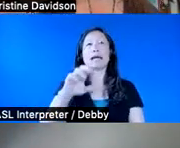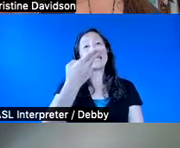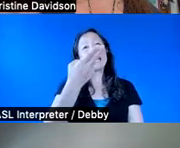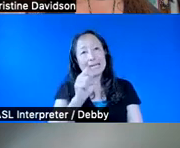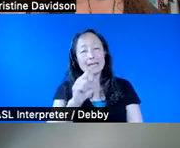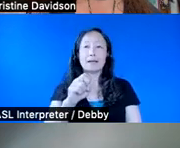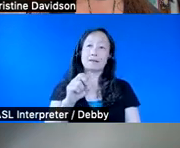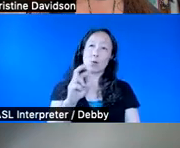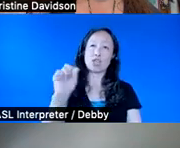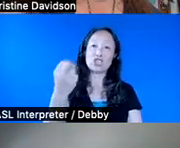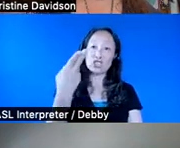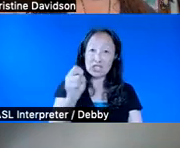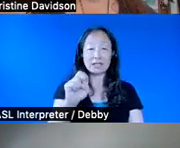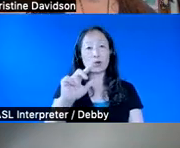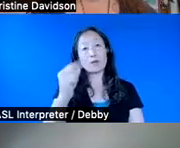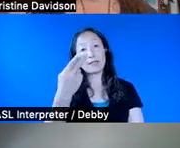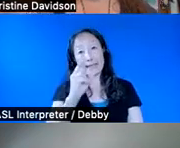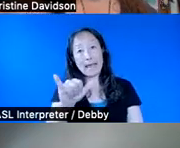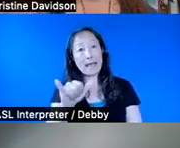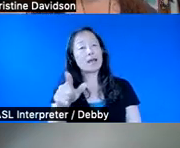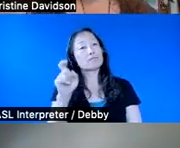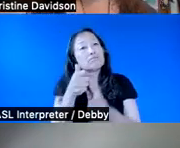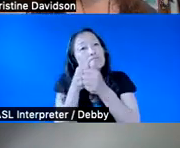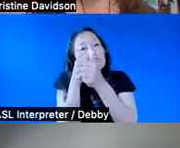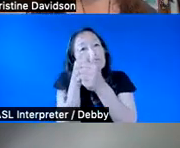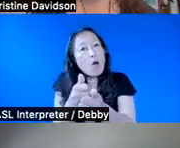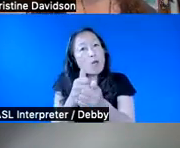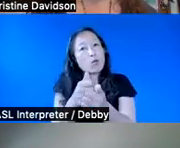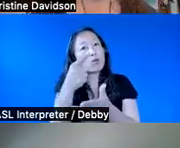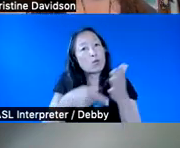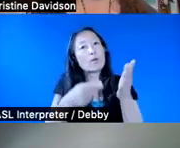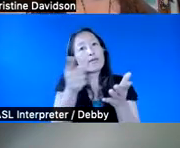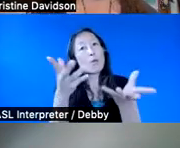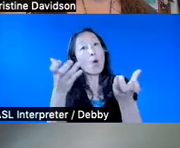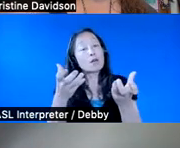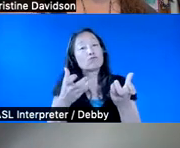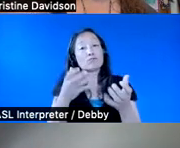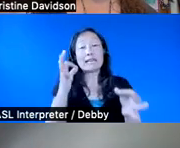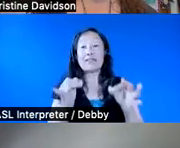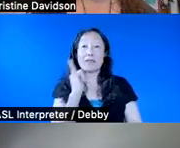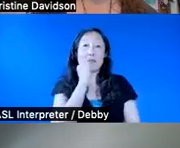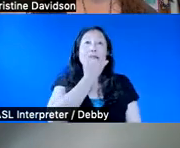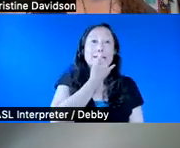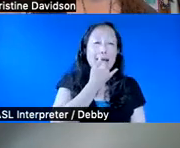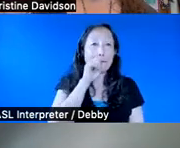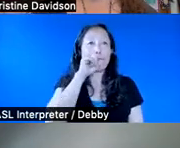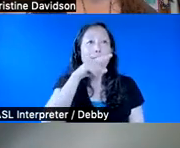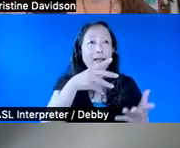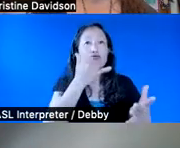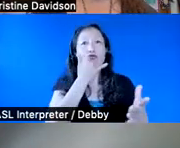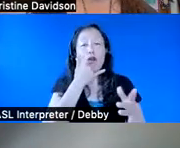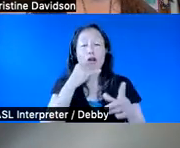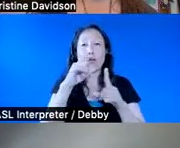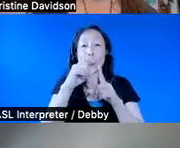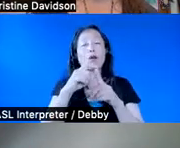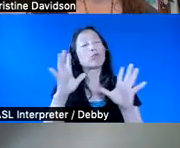that and adhere to that. And if you make a mistake and get it wrong, you just apologize, make it right, and keep